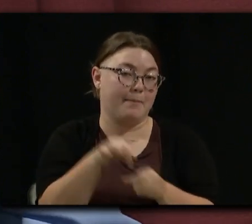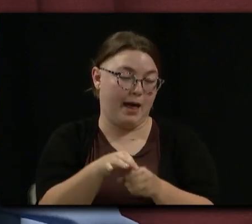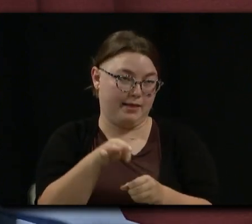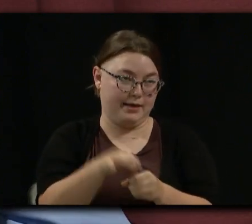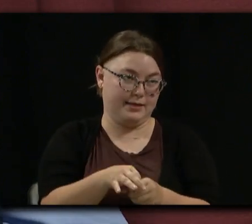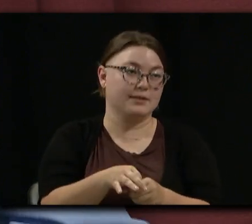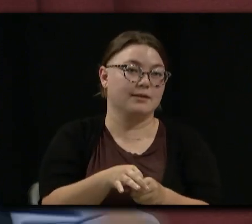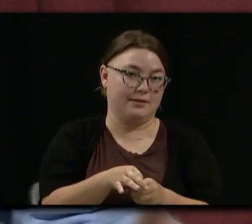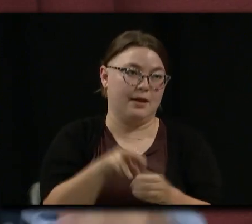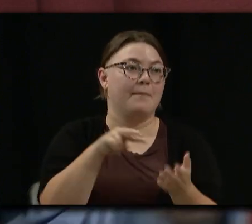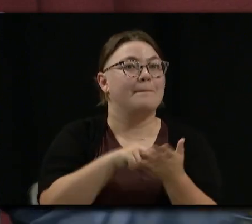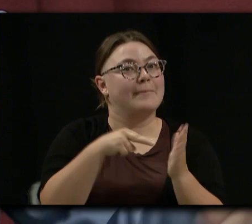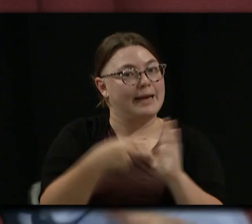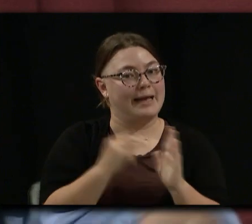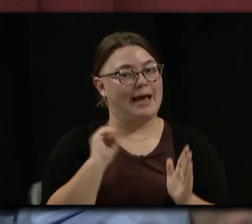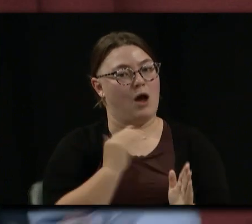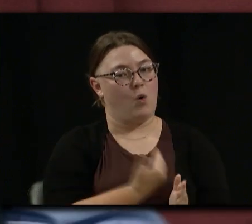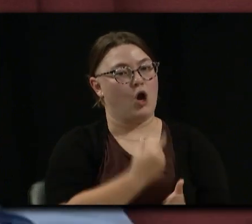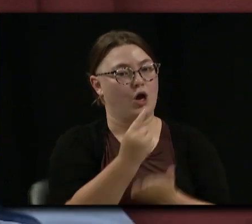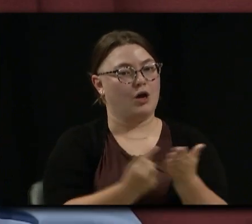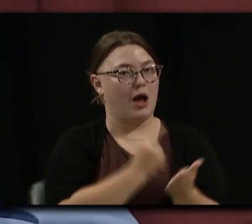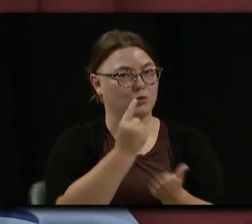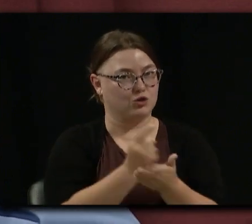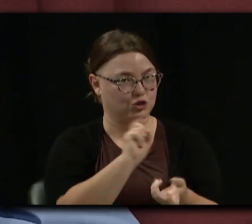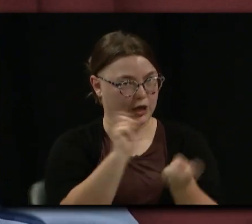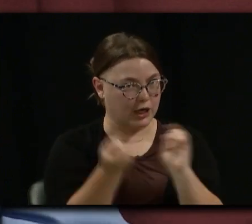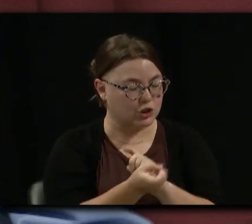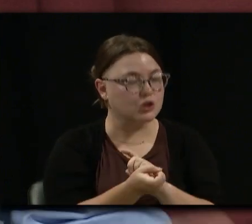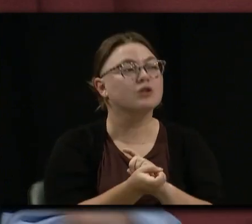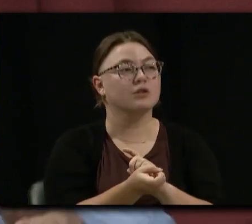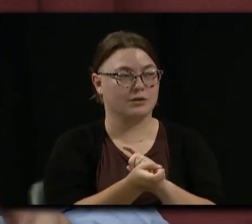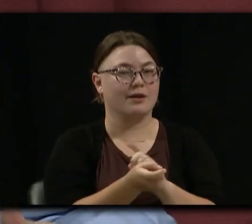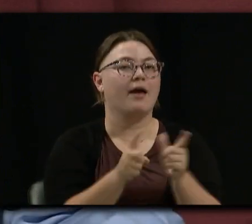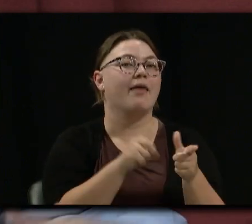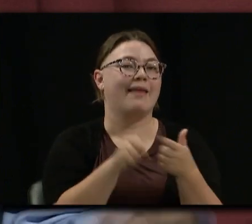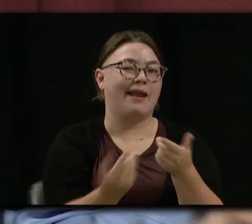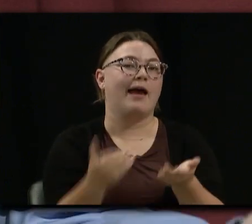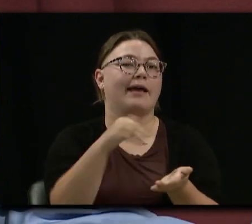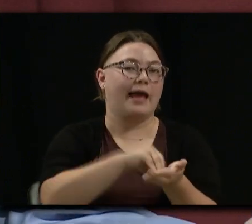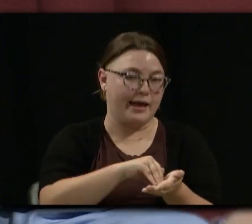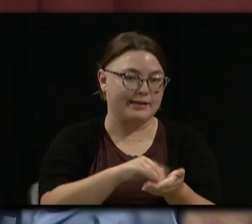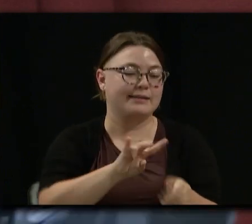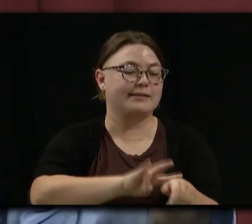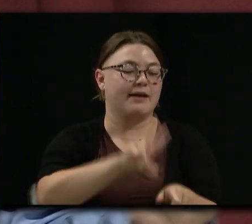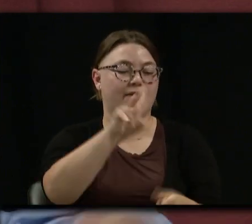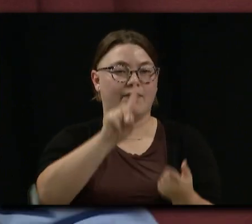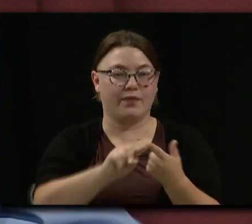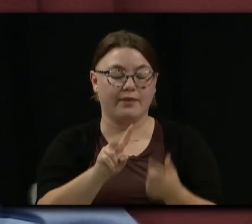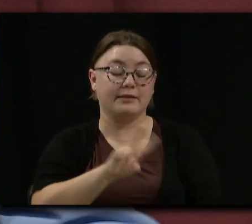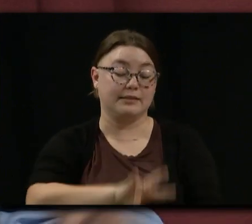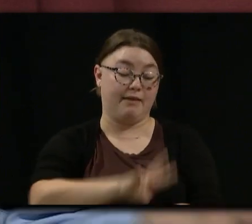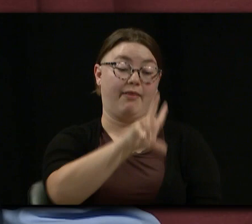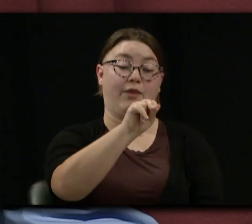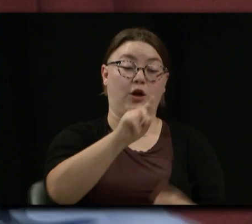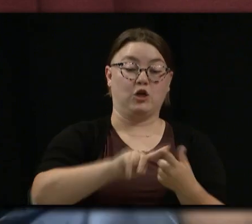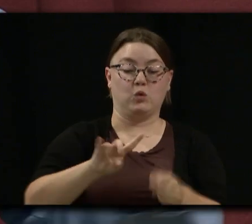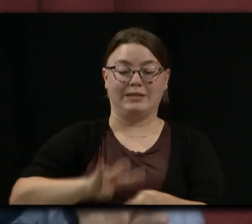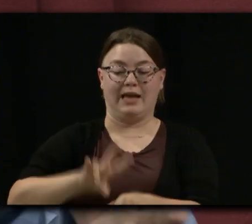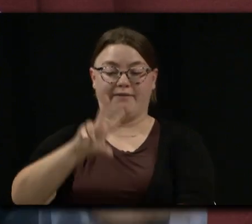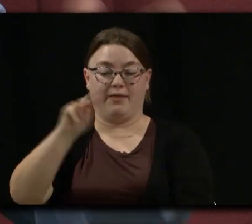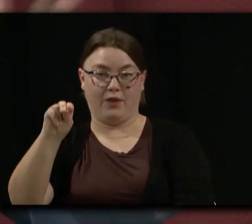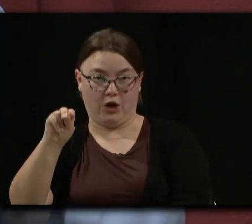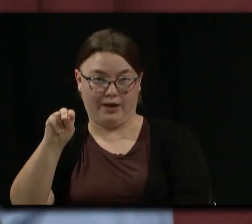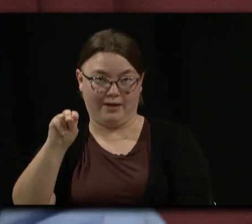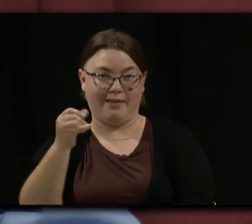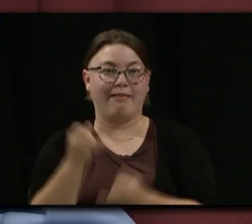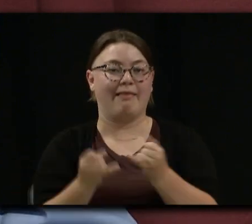voting hours are open, and the rest of the week is that 7:30 to 7:30. And of course, we have one final weekend, 8 to